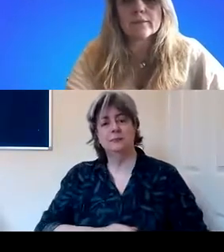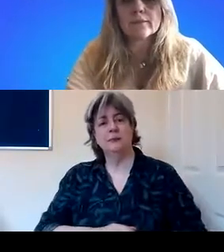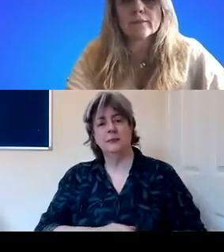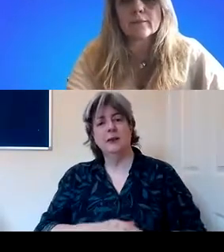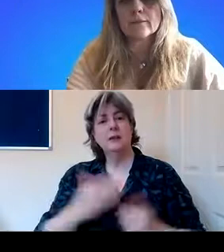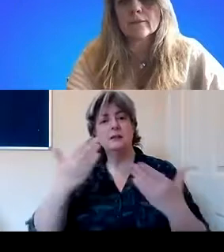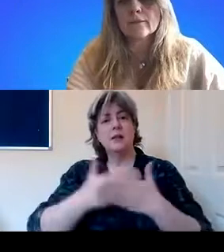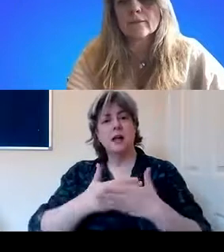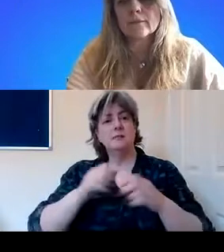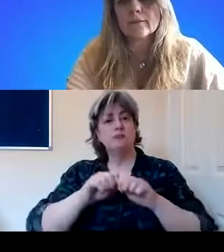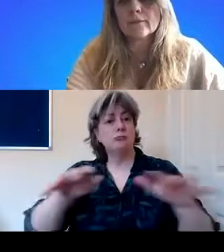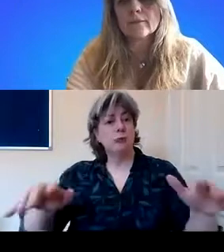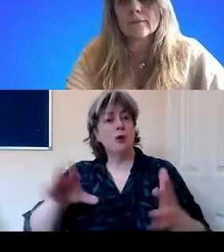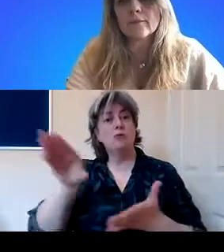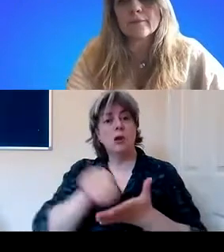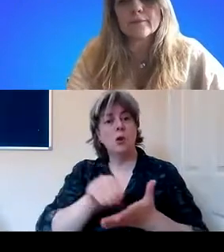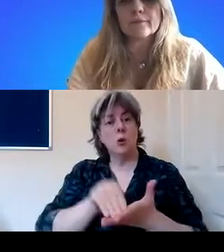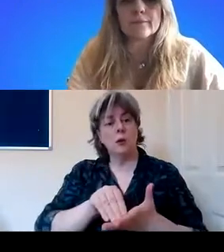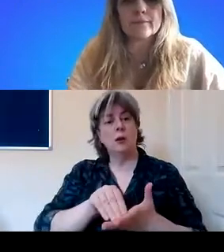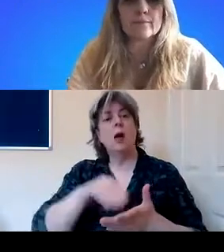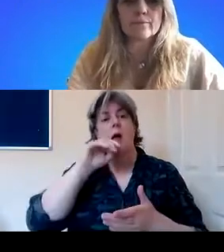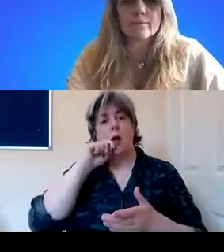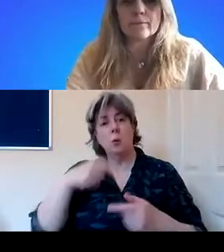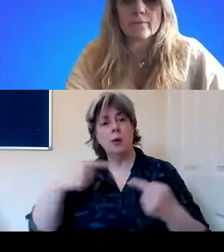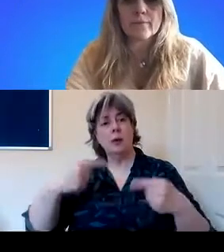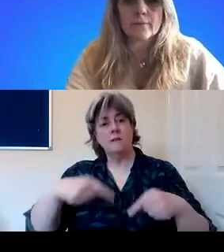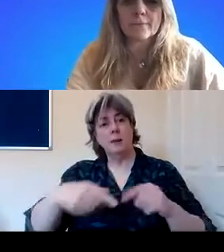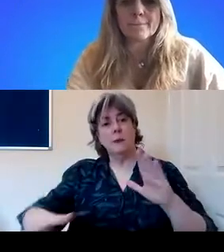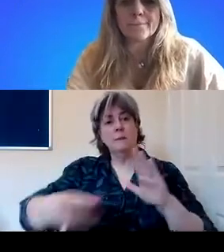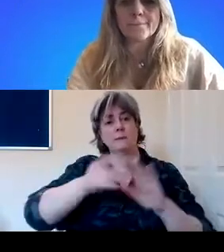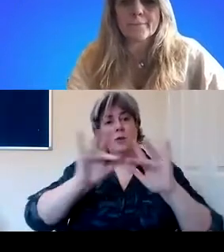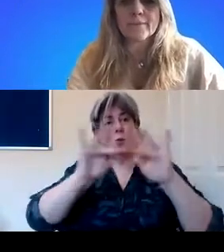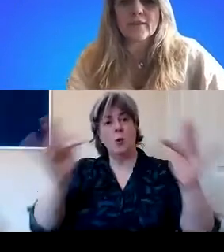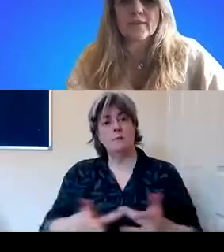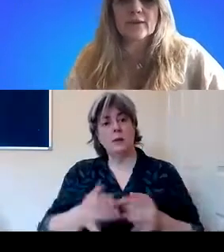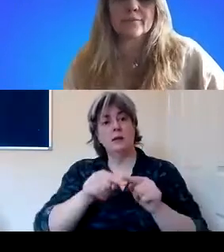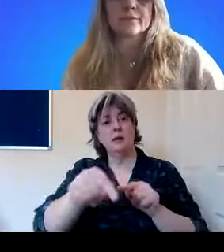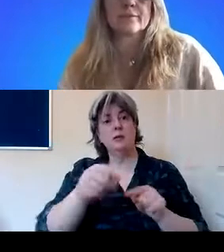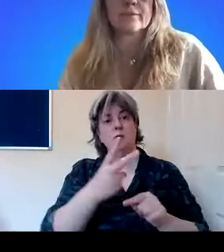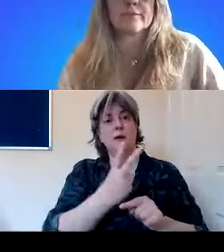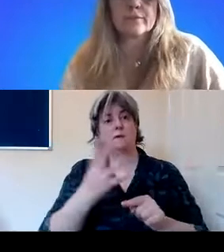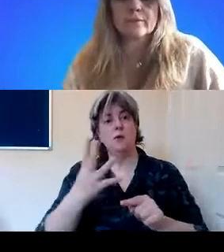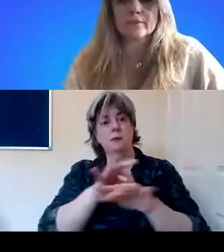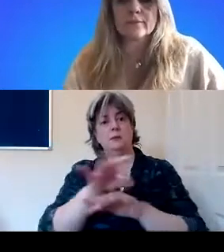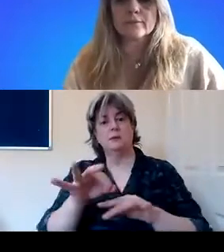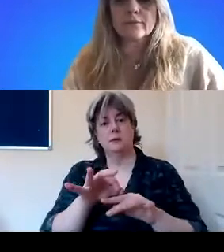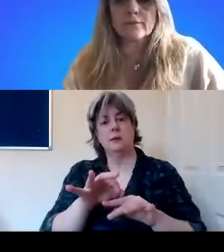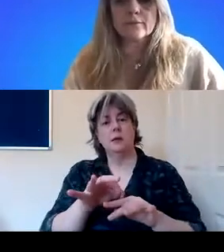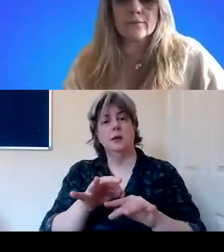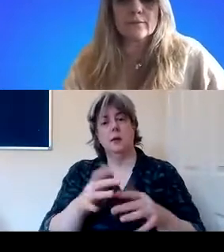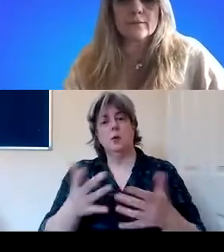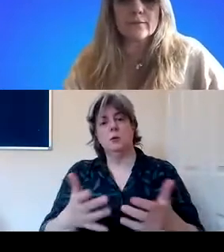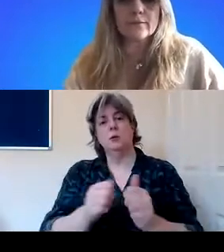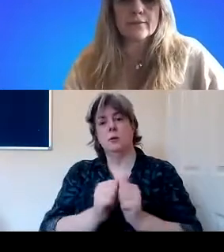evening's broadcast and this will be available on our website in the next day or so. We appreciate you sharing and commenting on events on social media